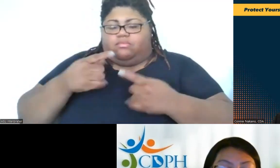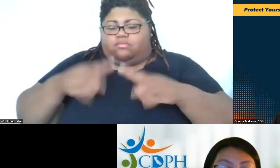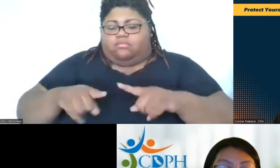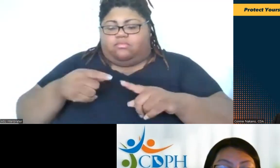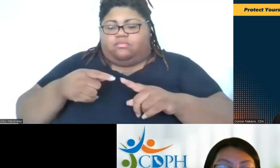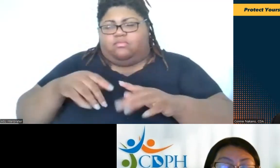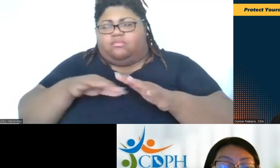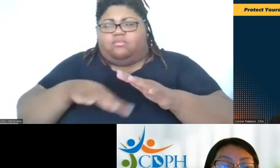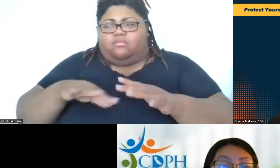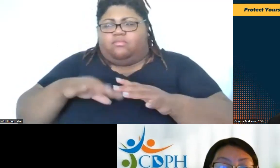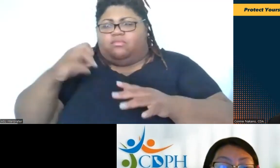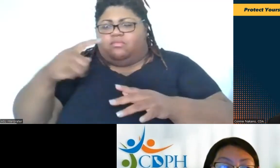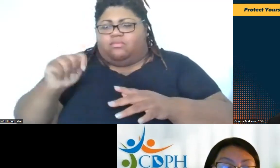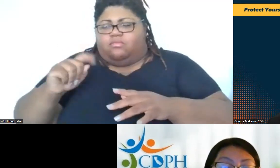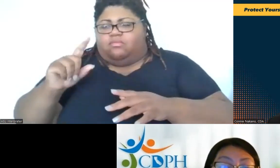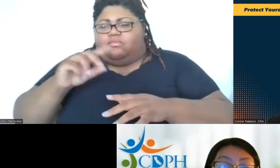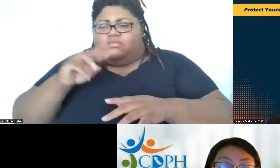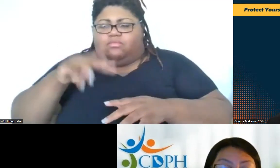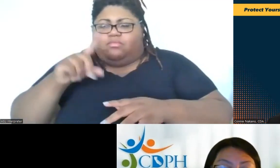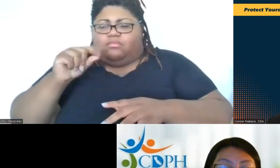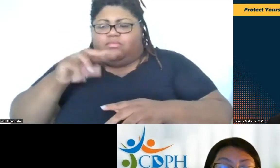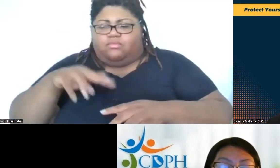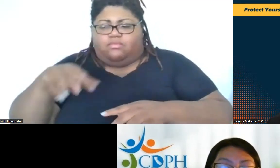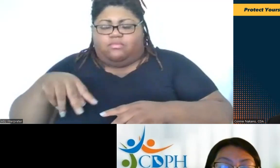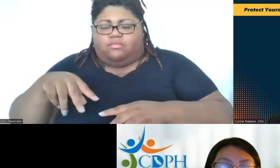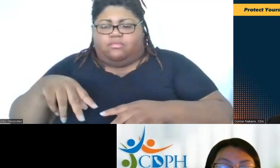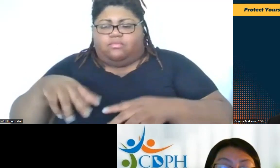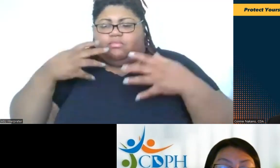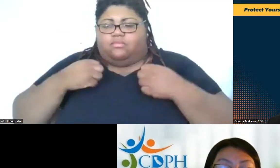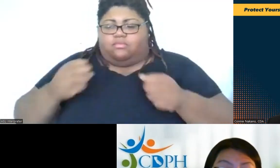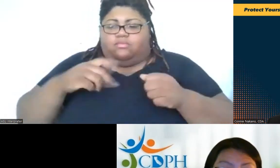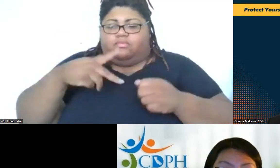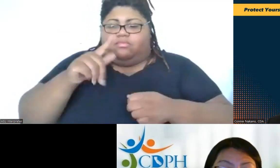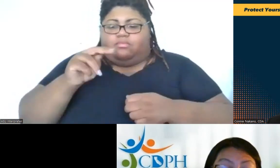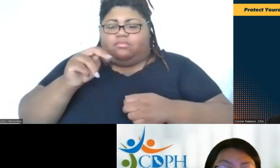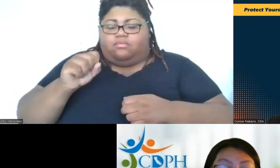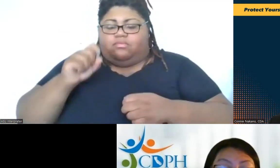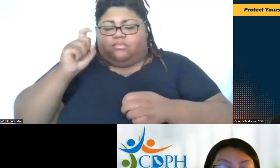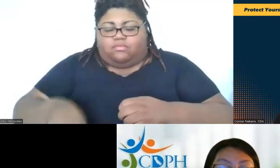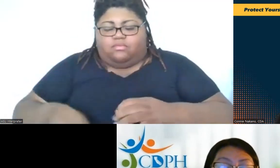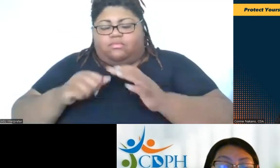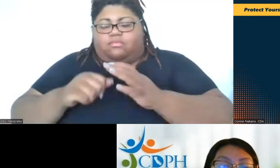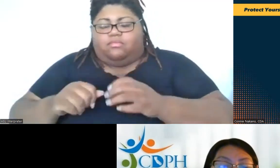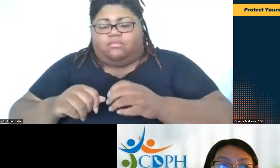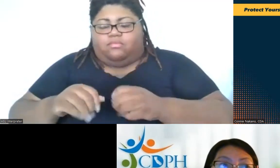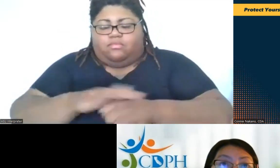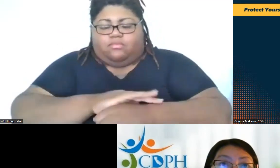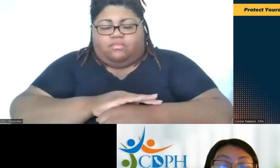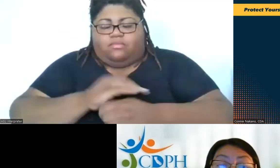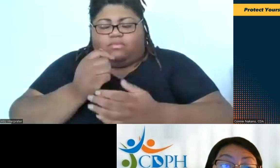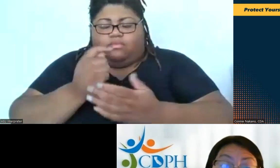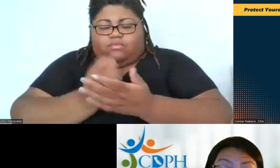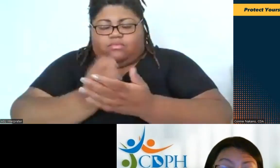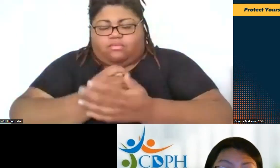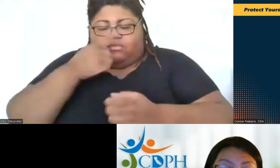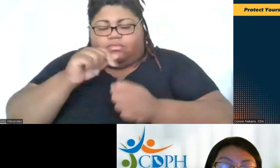of 2022, health plans are actually obligated to cover the cost of treatment, COVID-19 treatment, even